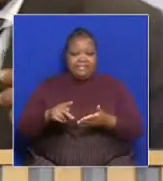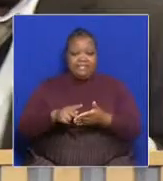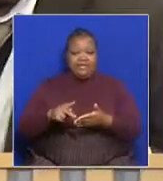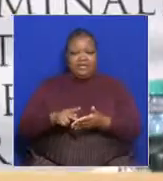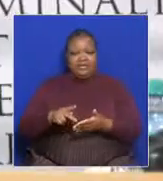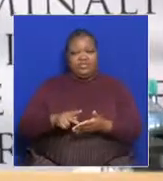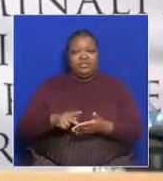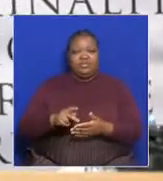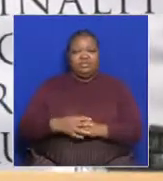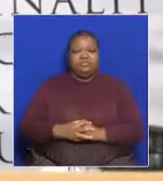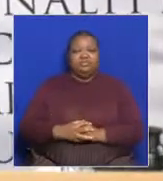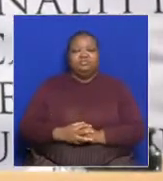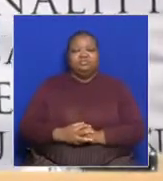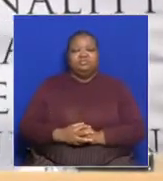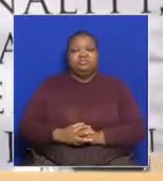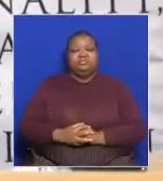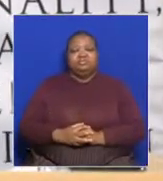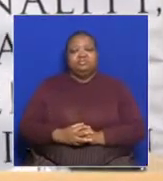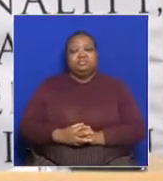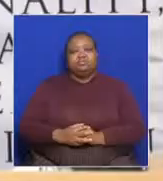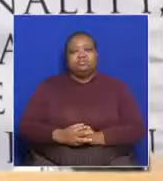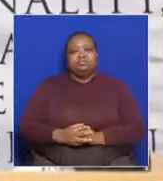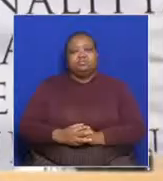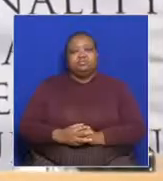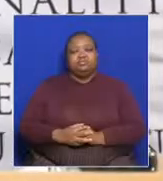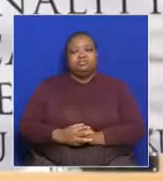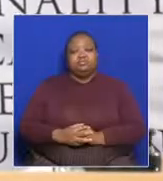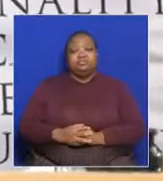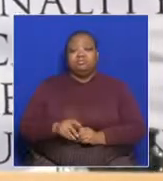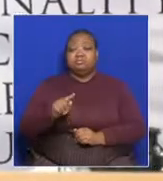And this goes back to the issue